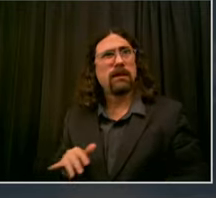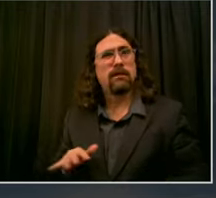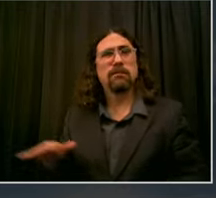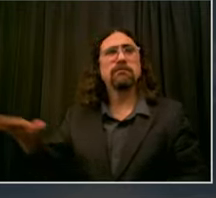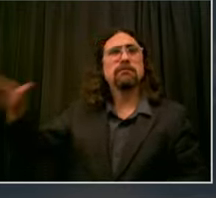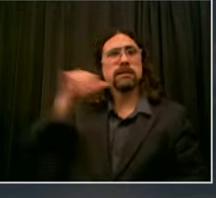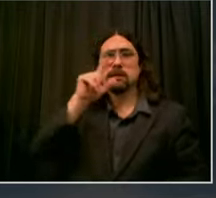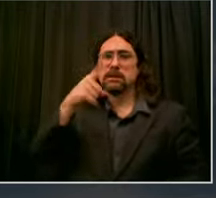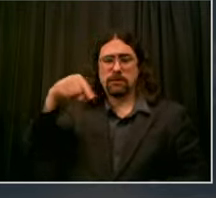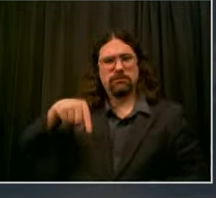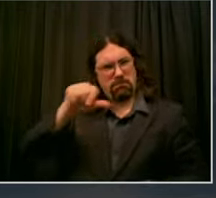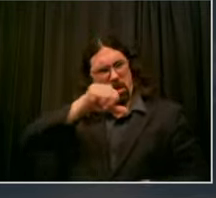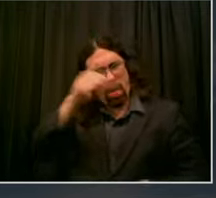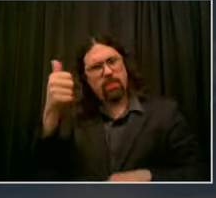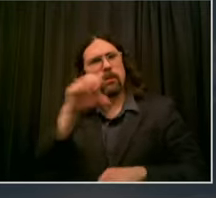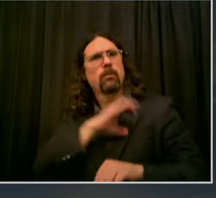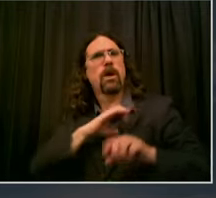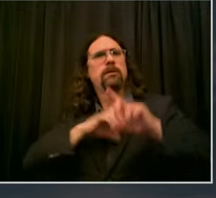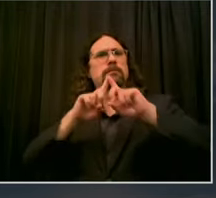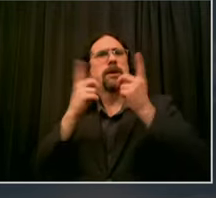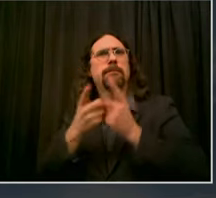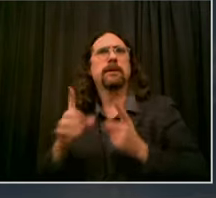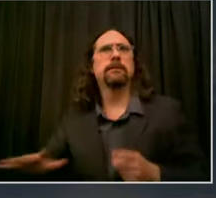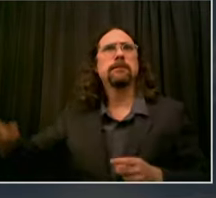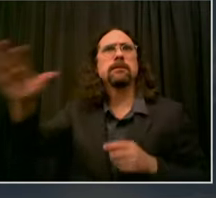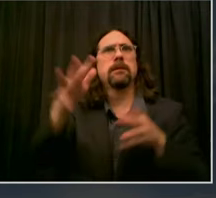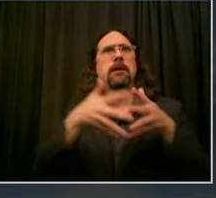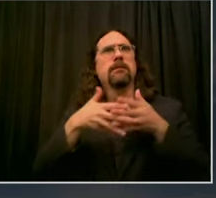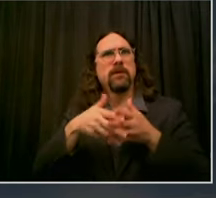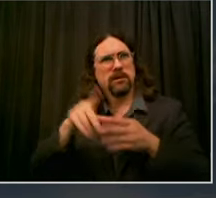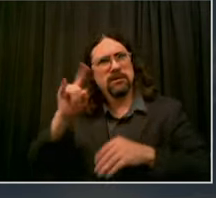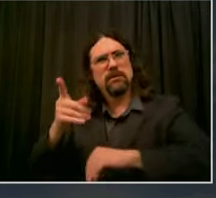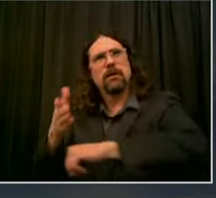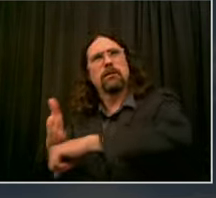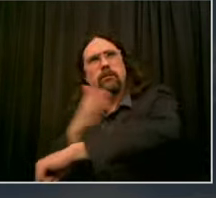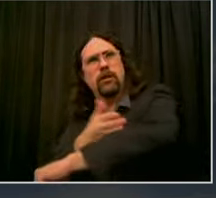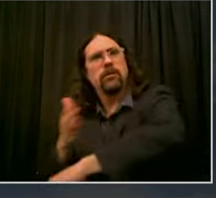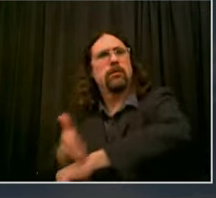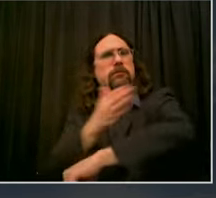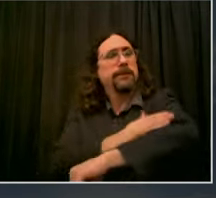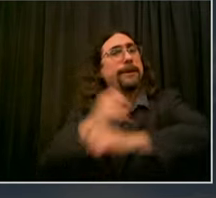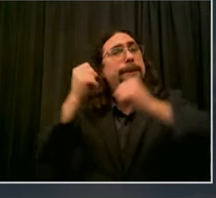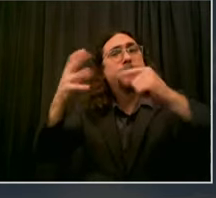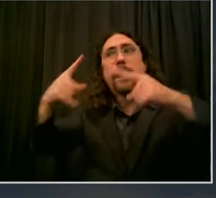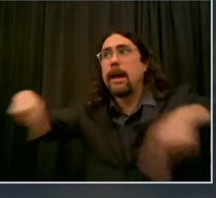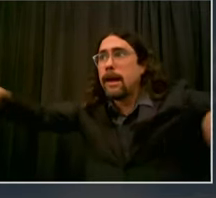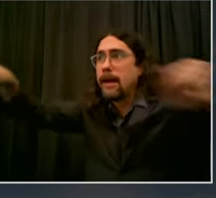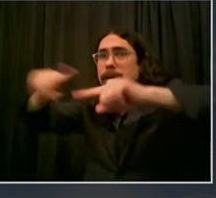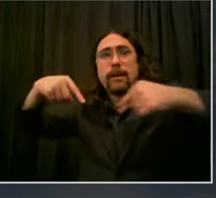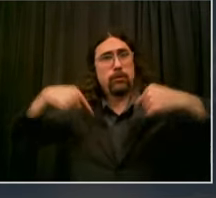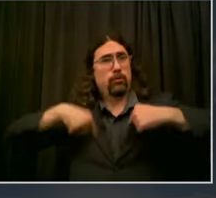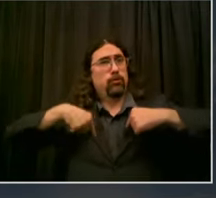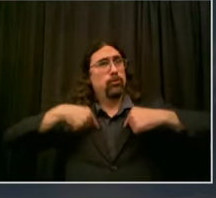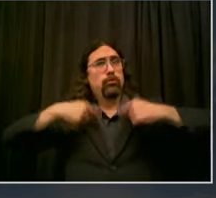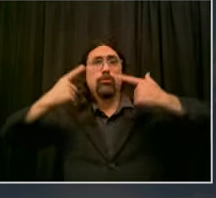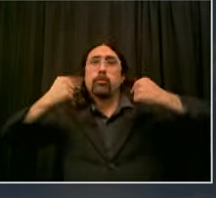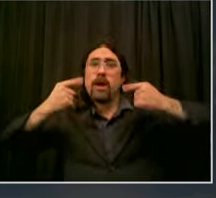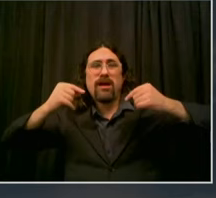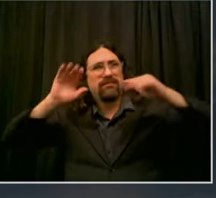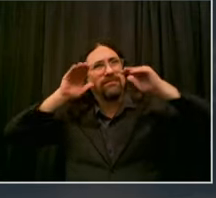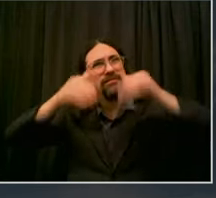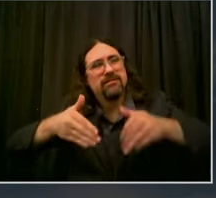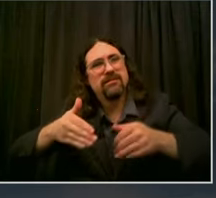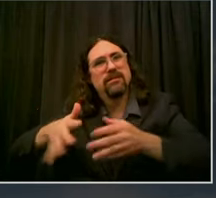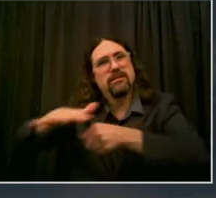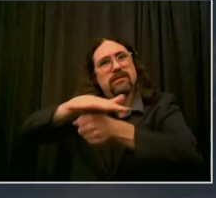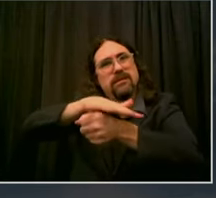reducing summonses and stops, having the lowest incarceration of any major city in this country, which is often